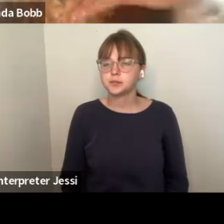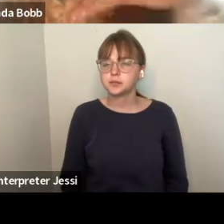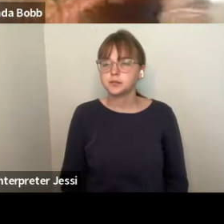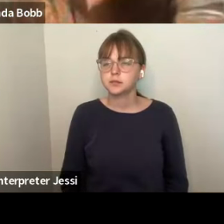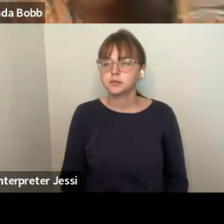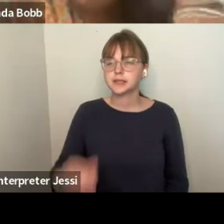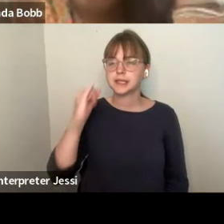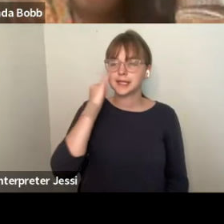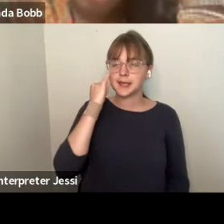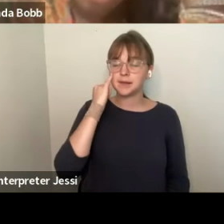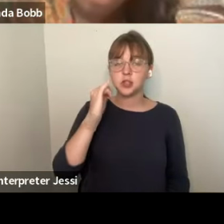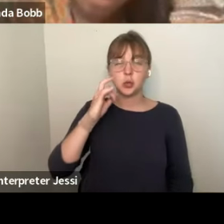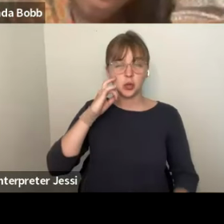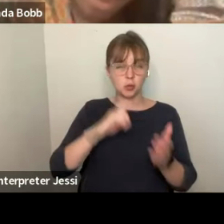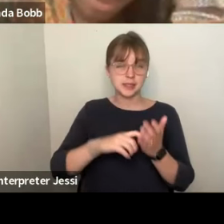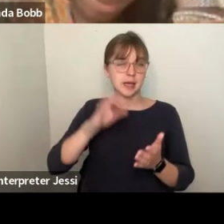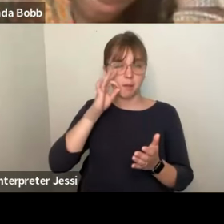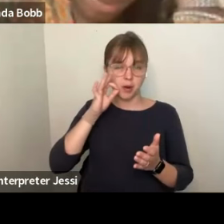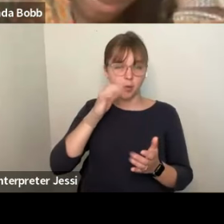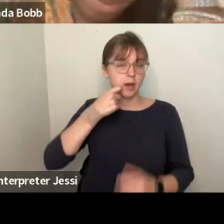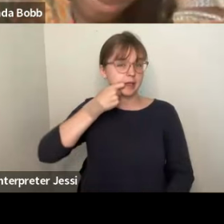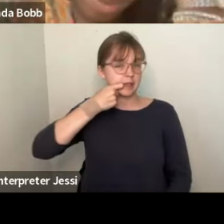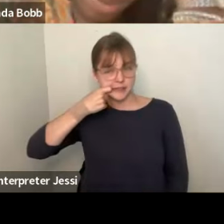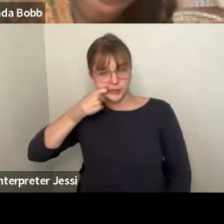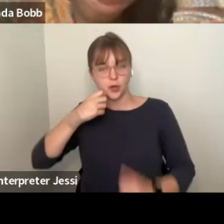marijuana use issue is identified, and